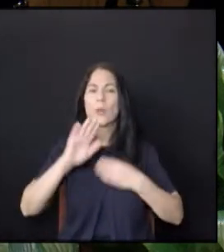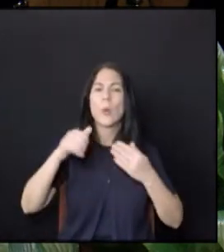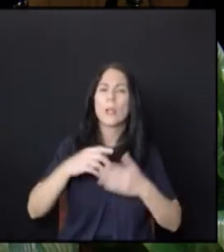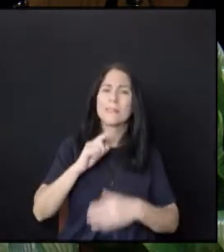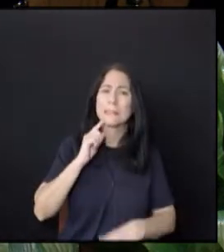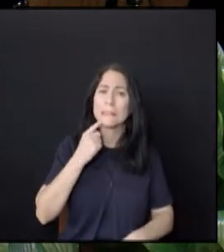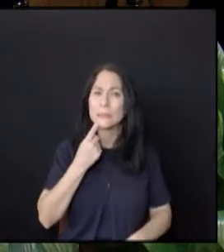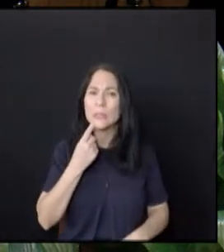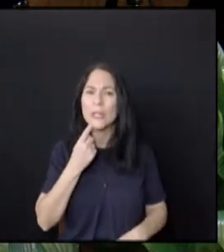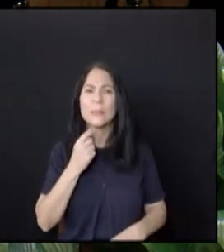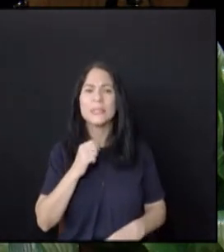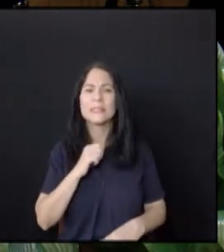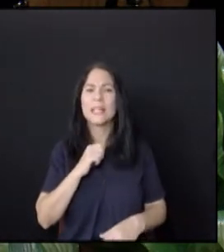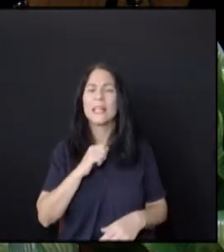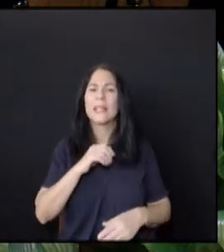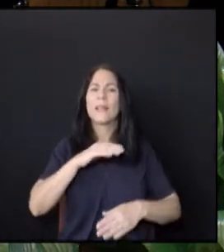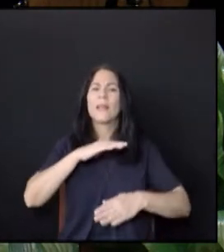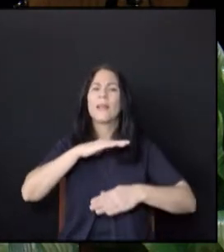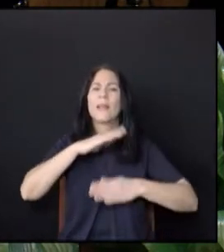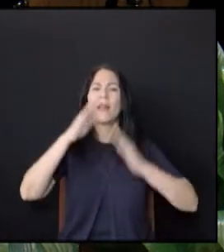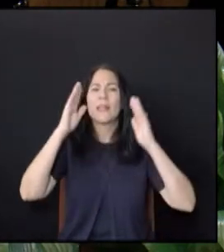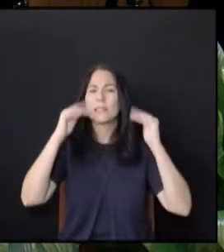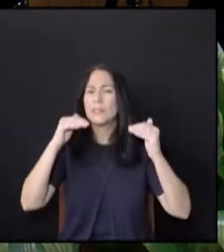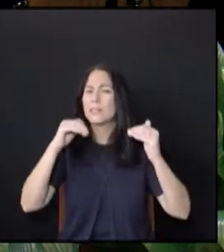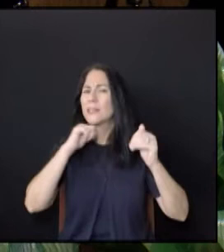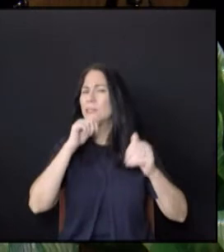all our unmet expectations today,